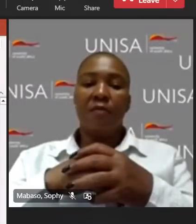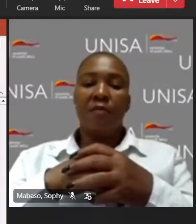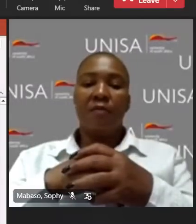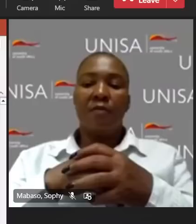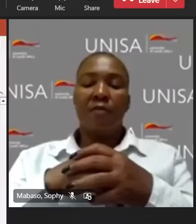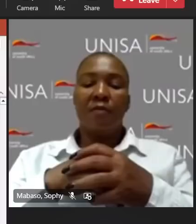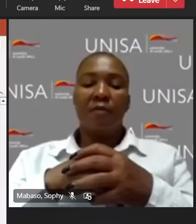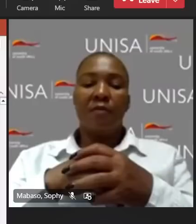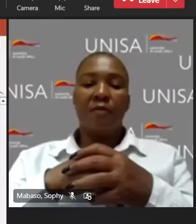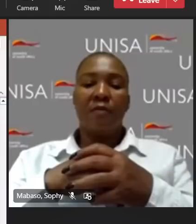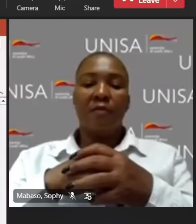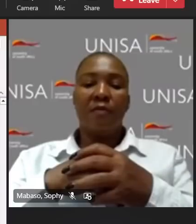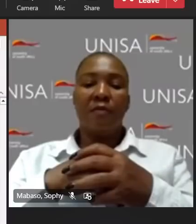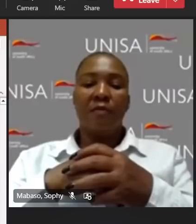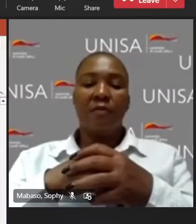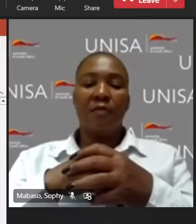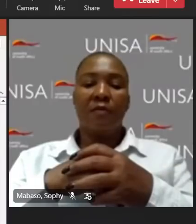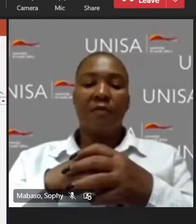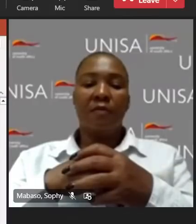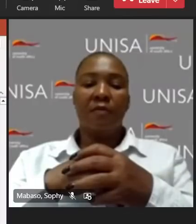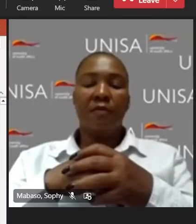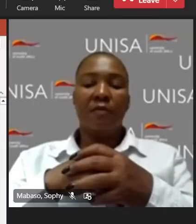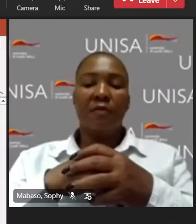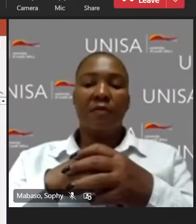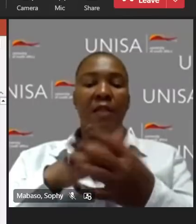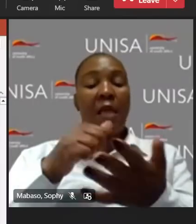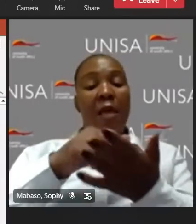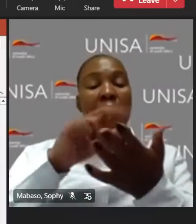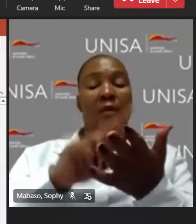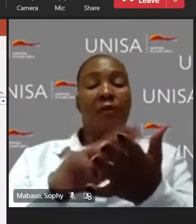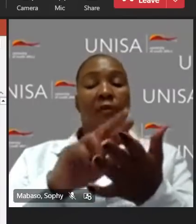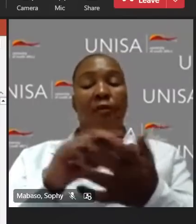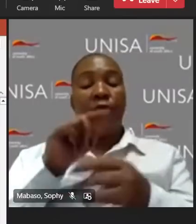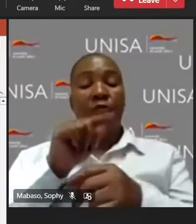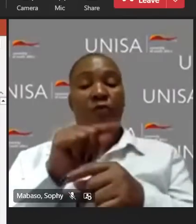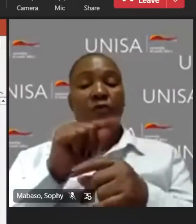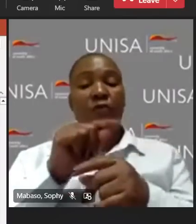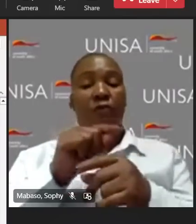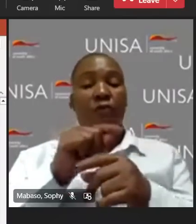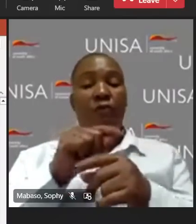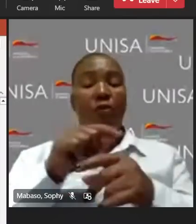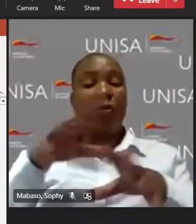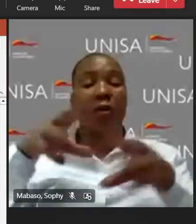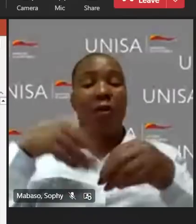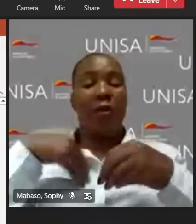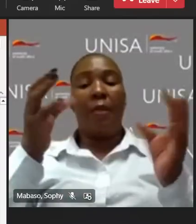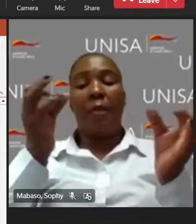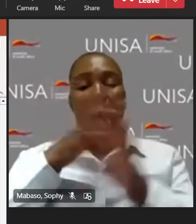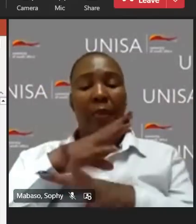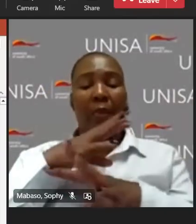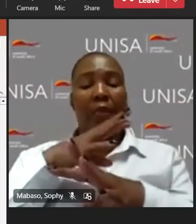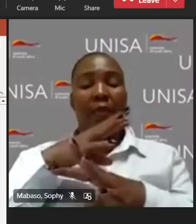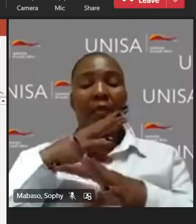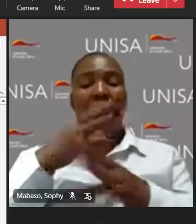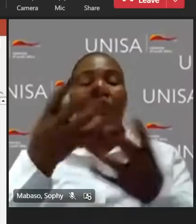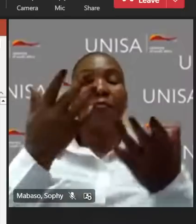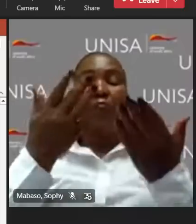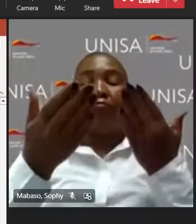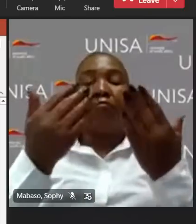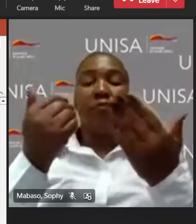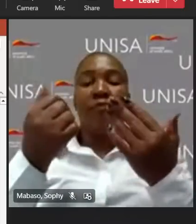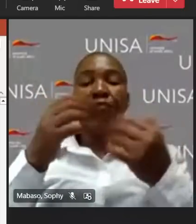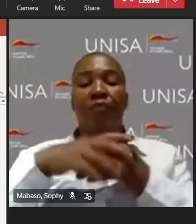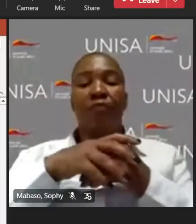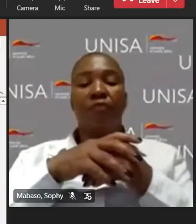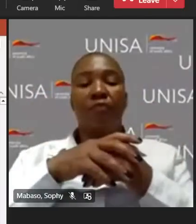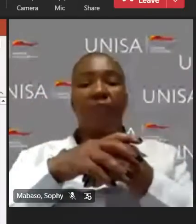their NSFAS application was not accepted or was declined. With a